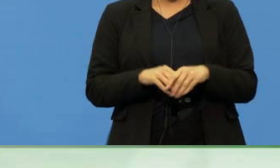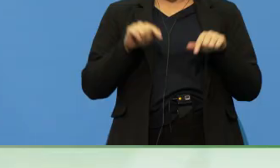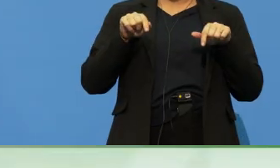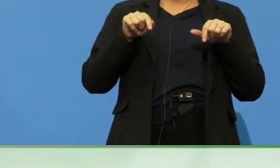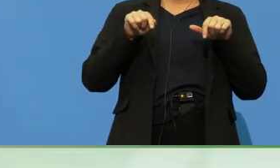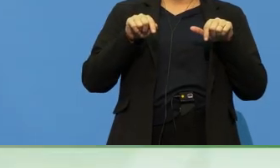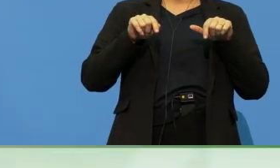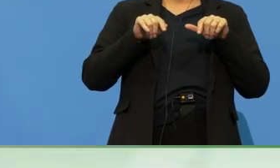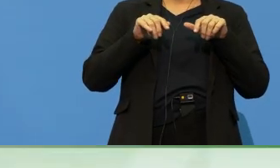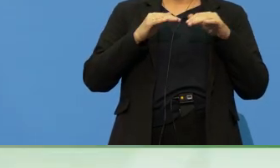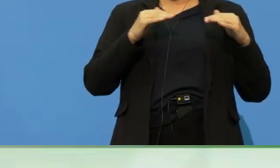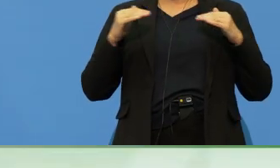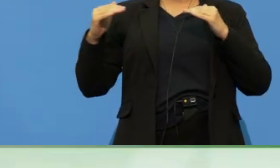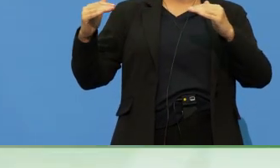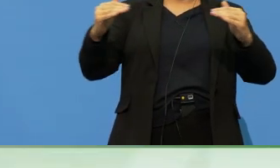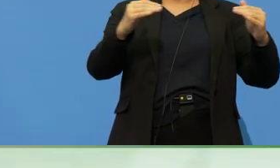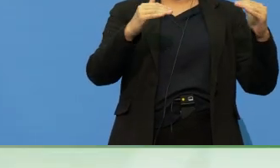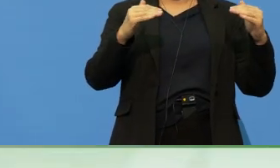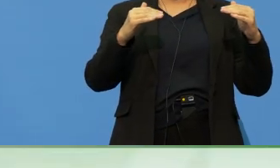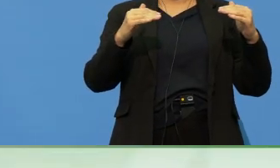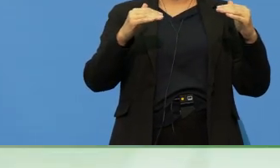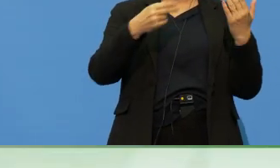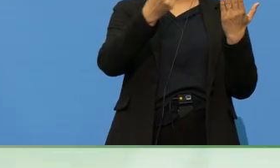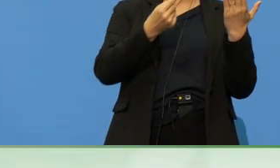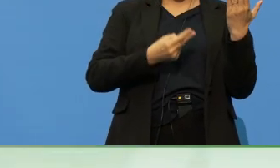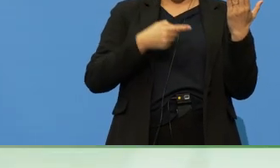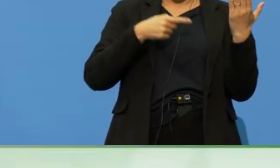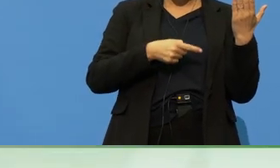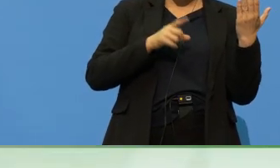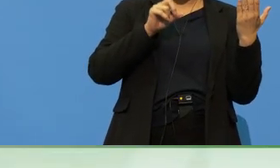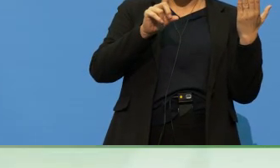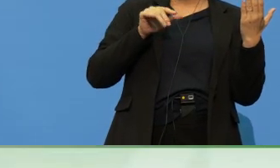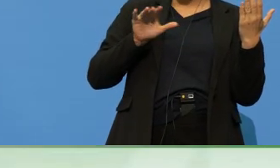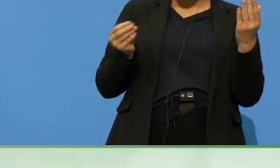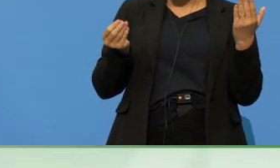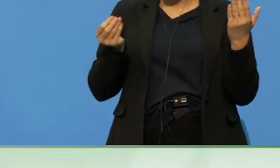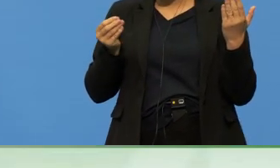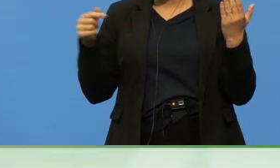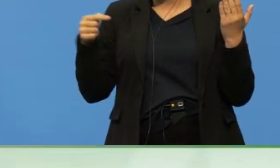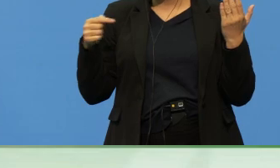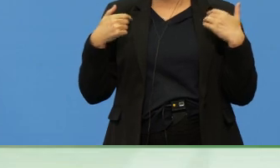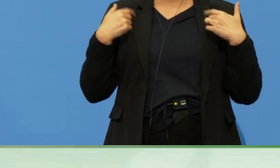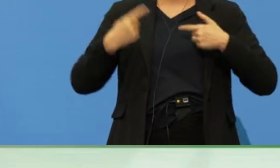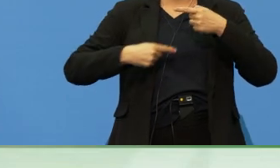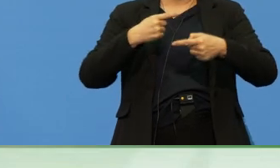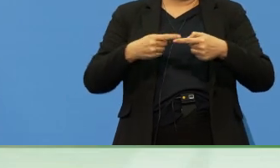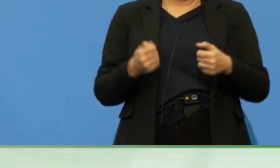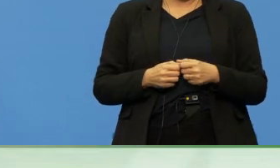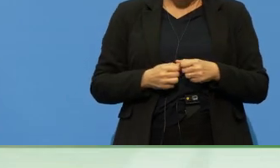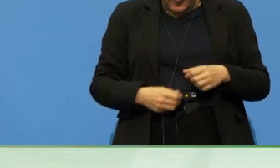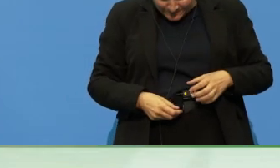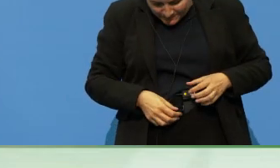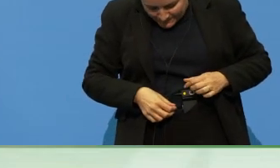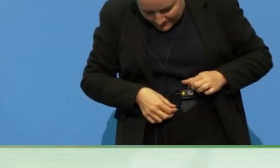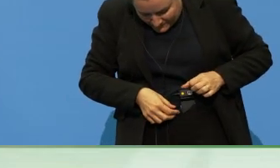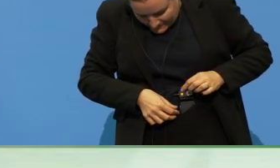different examples of the practice of universal design. But before we move into the actual